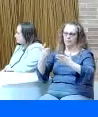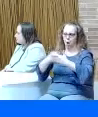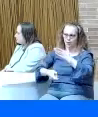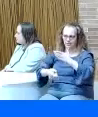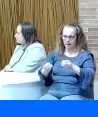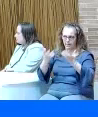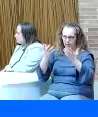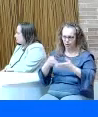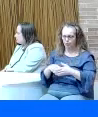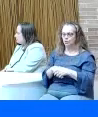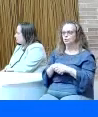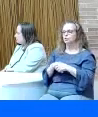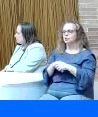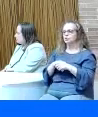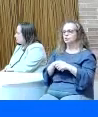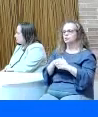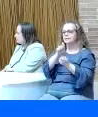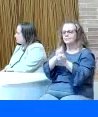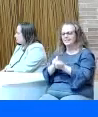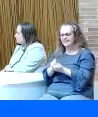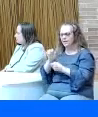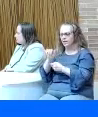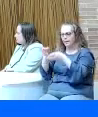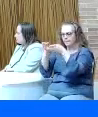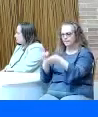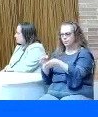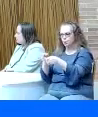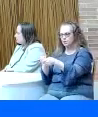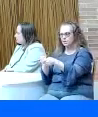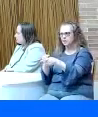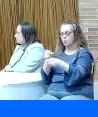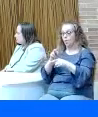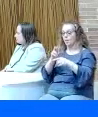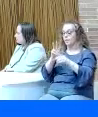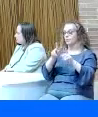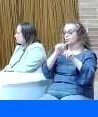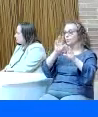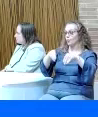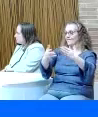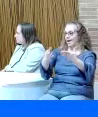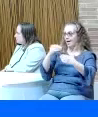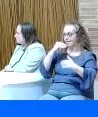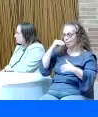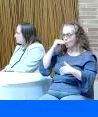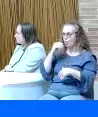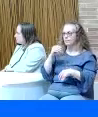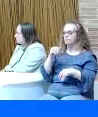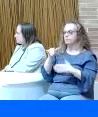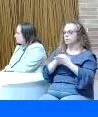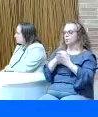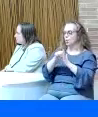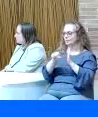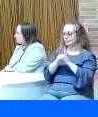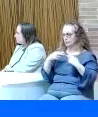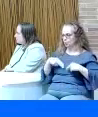resources of this particular uh covered entity this particular housing provider uh under the New York State human rights law a lot of times people